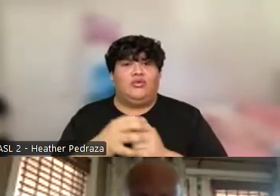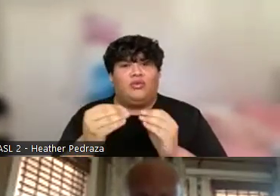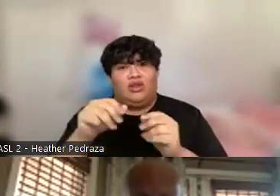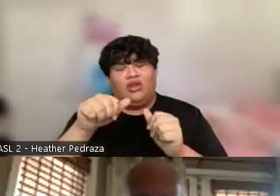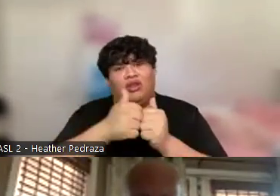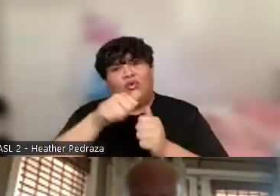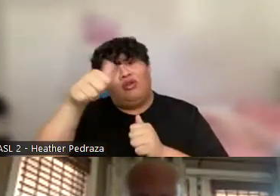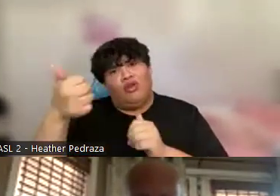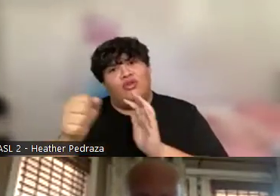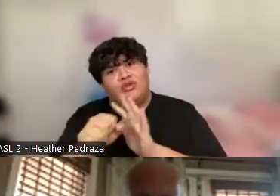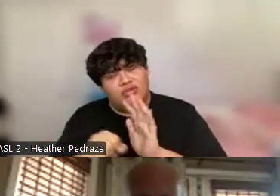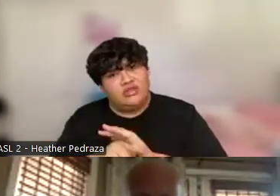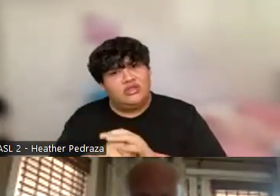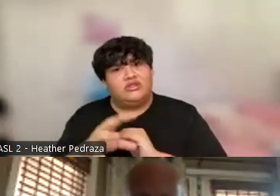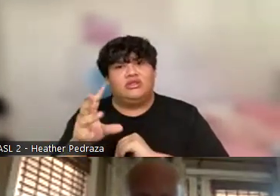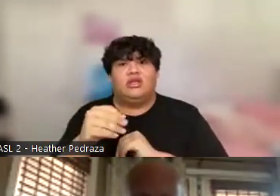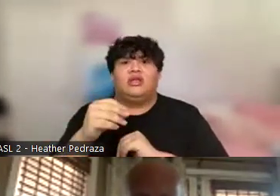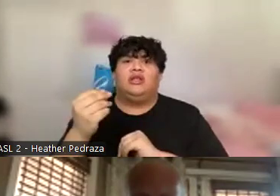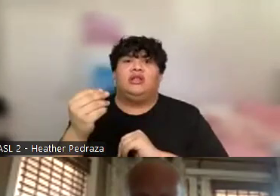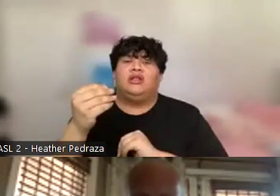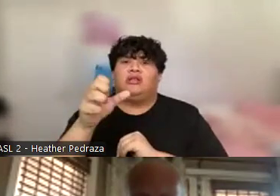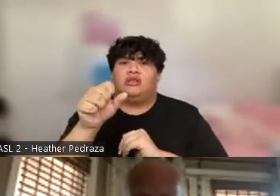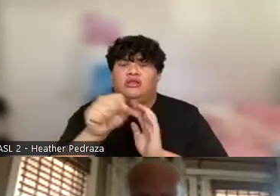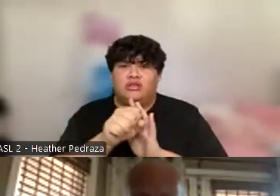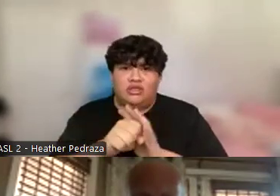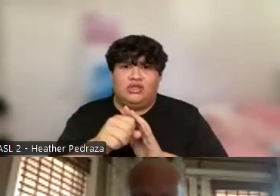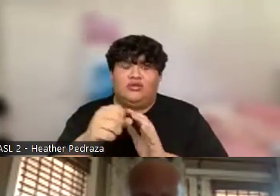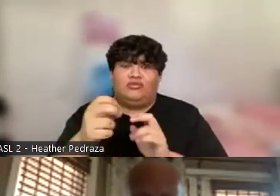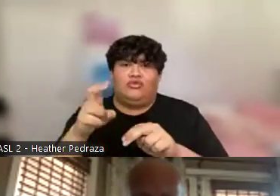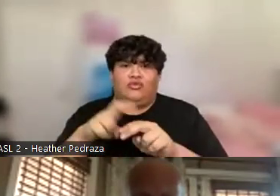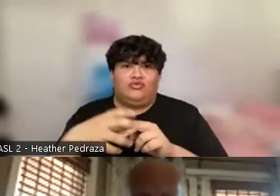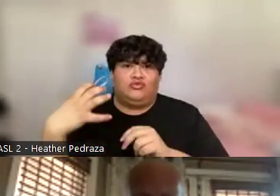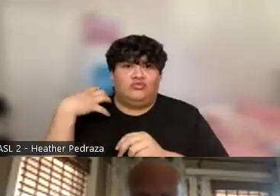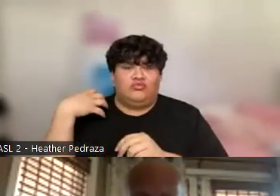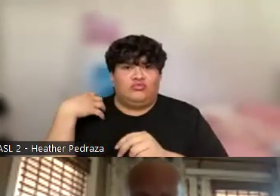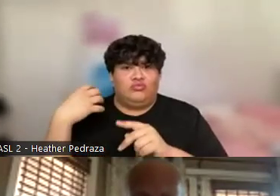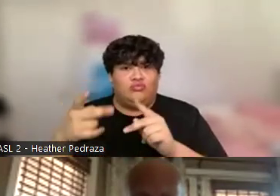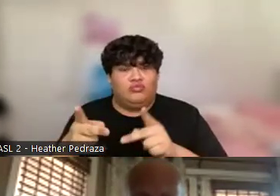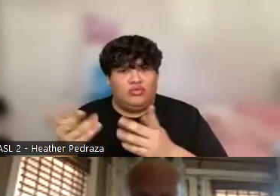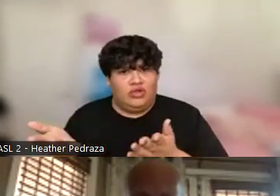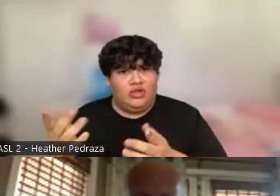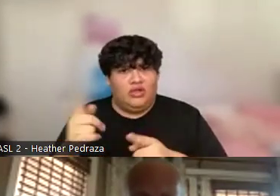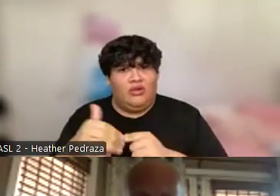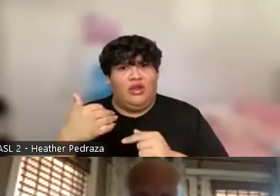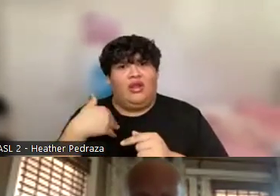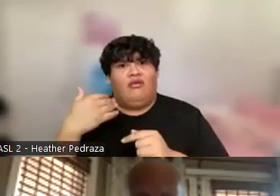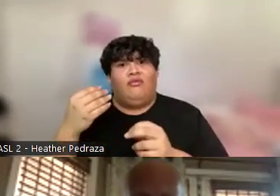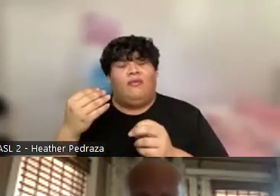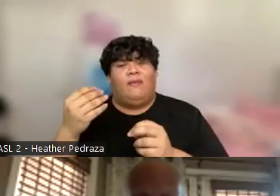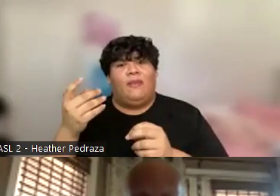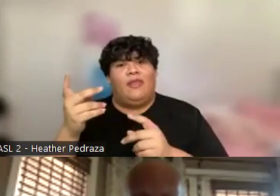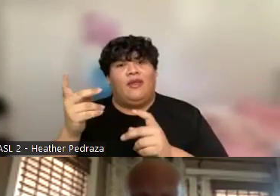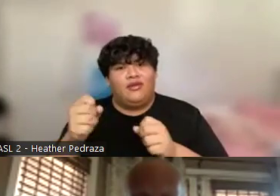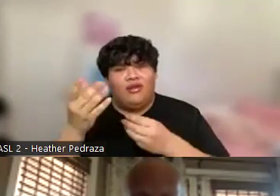state and stakeholder co-chairs. And at the end of this meeting, we have the opportunity to summarize the recommendations or